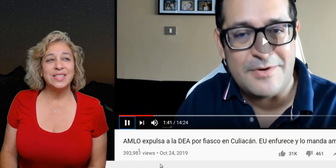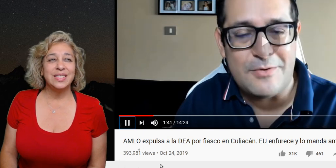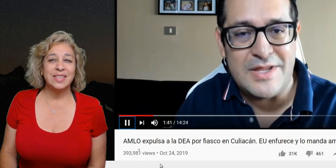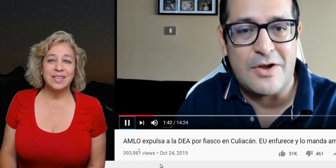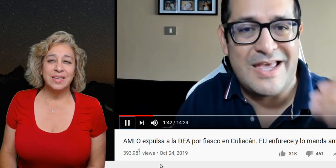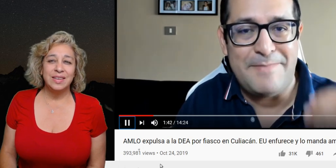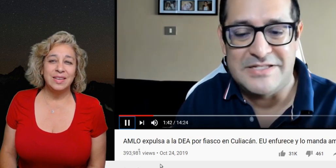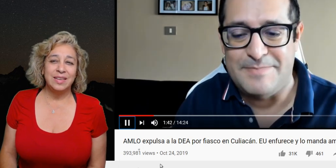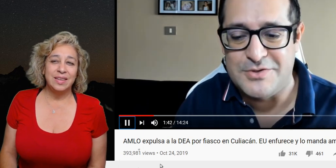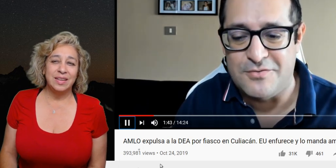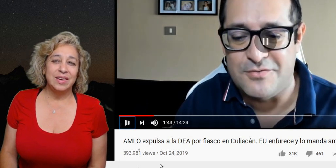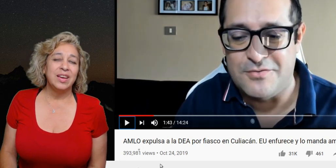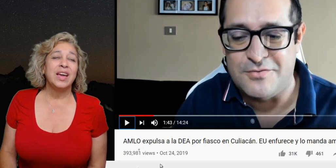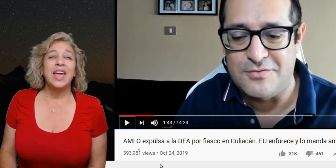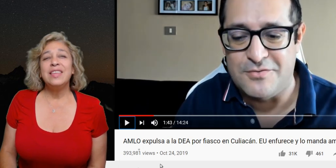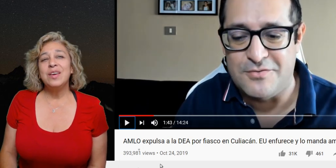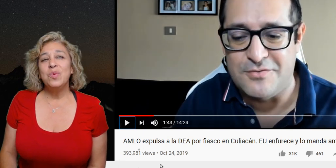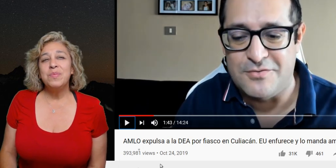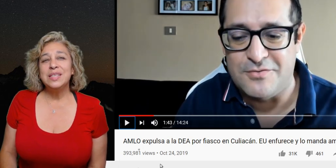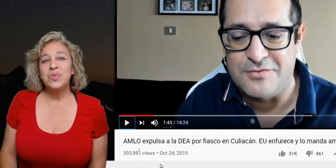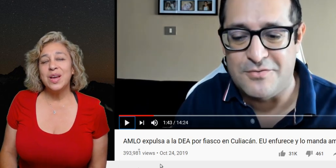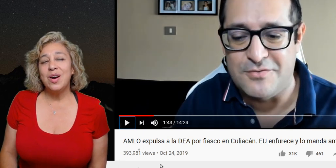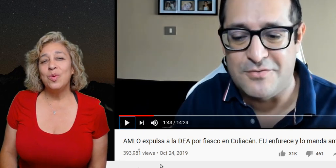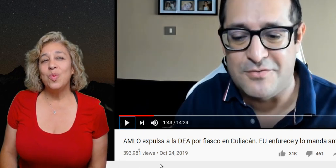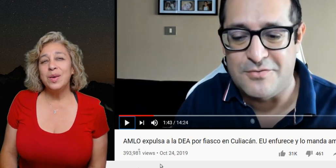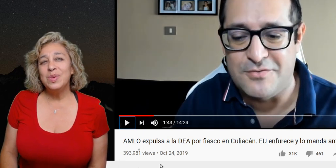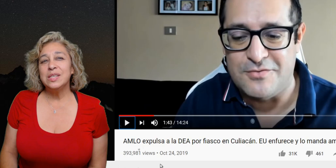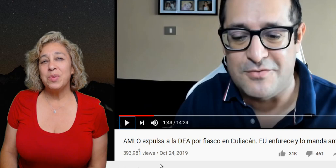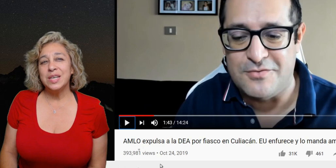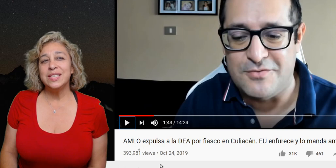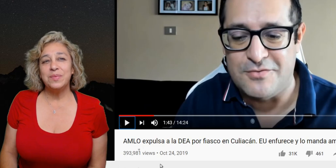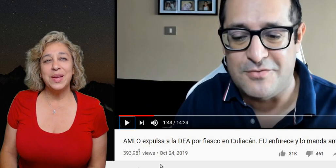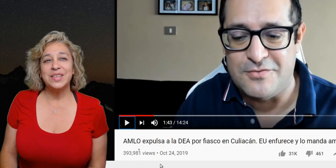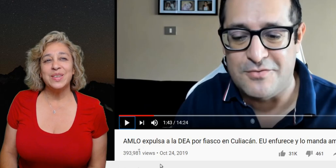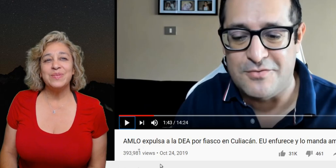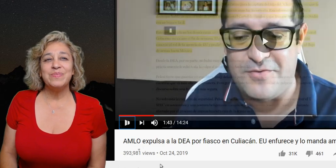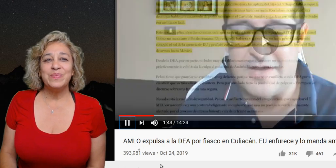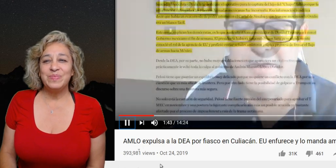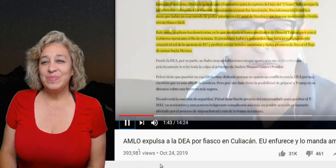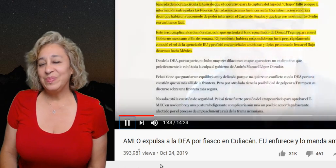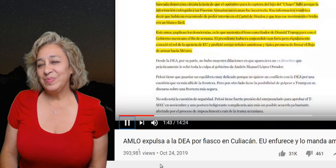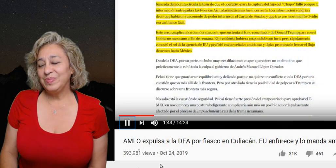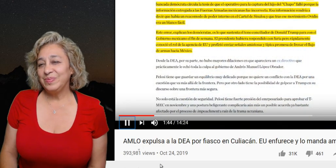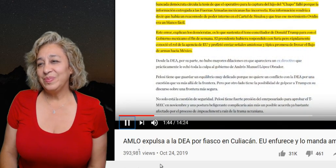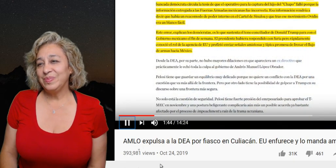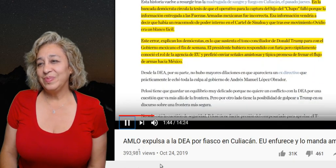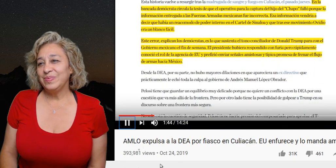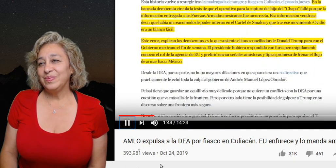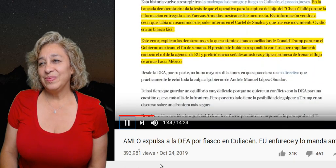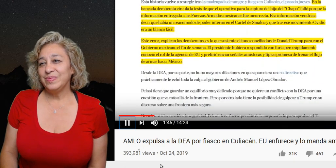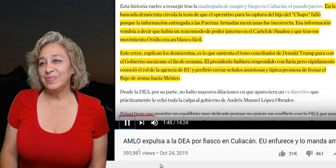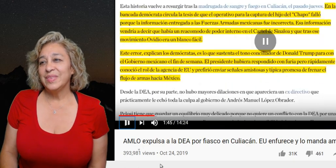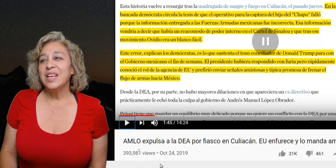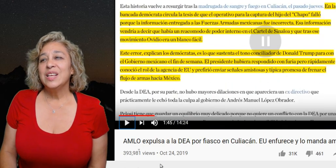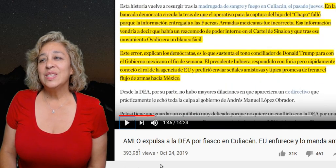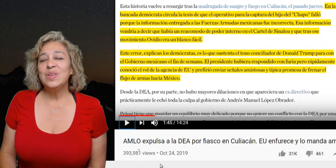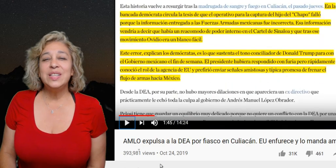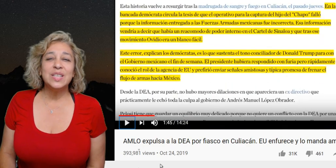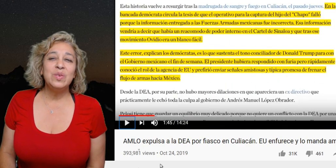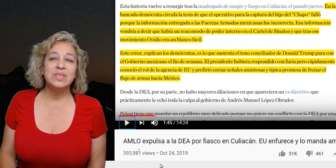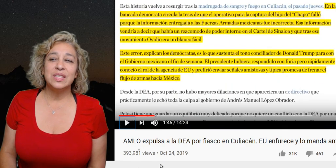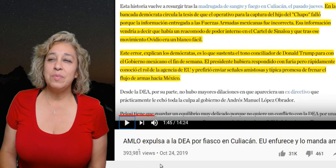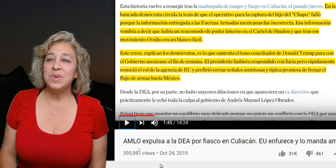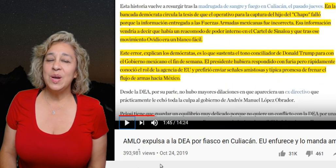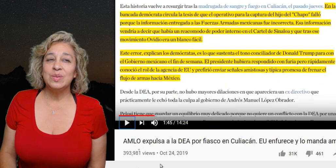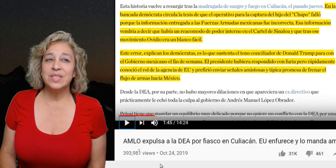is recordar qué participación fue. And that we must recall what was the participation. Vamos a algunas notas. So let's